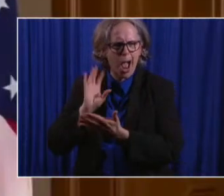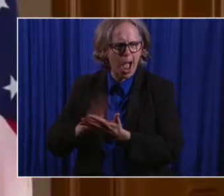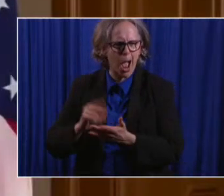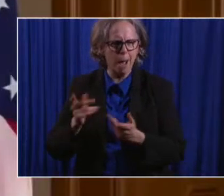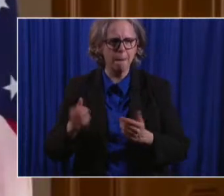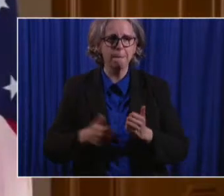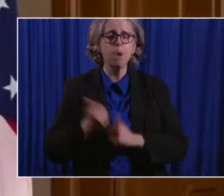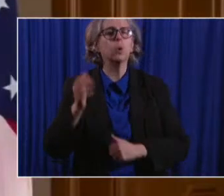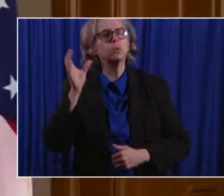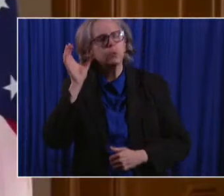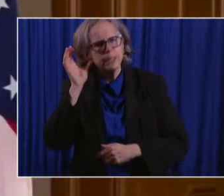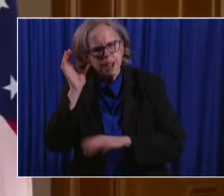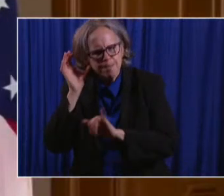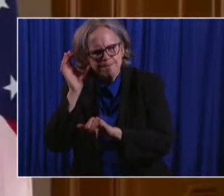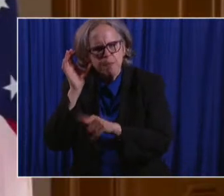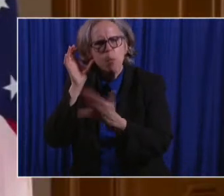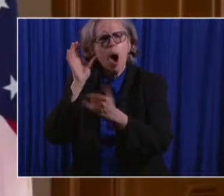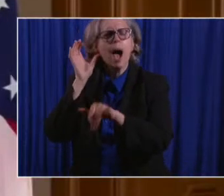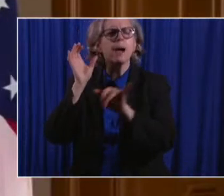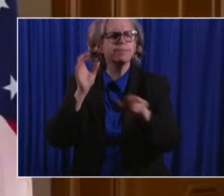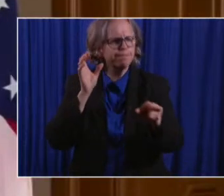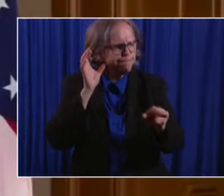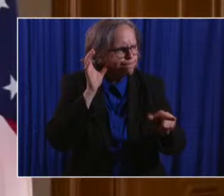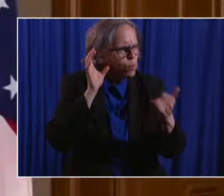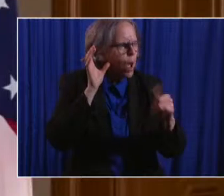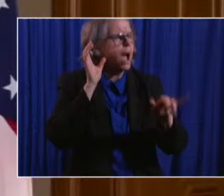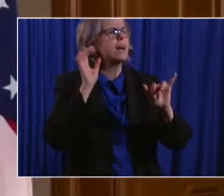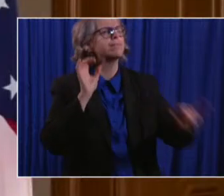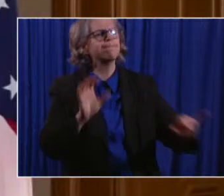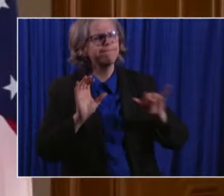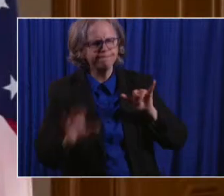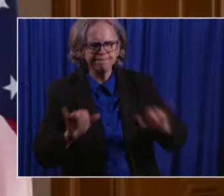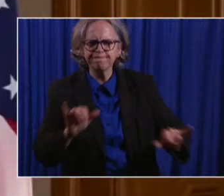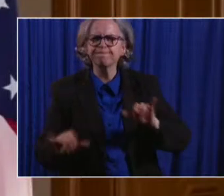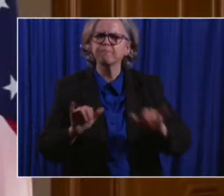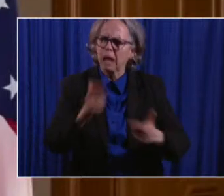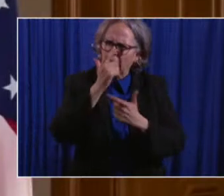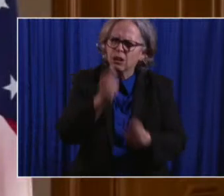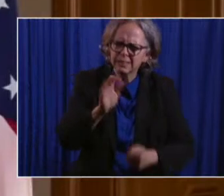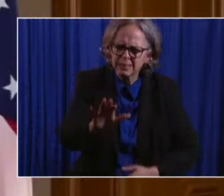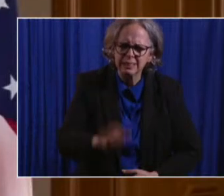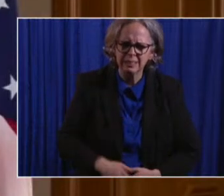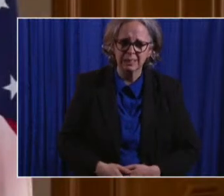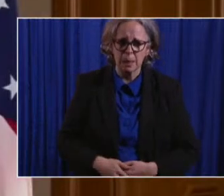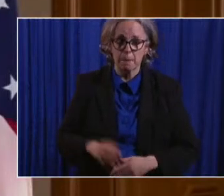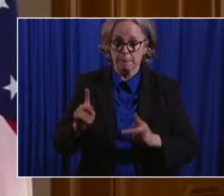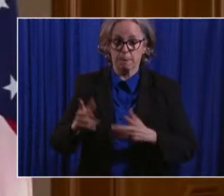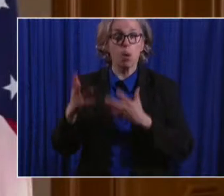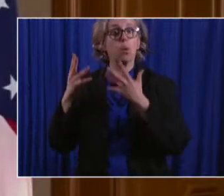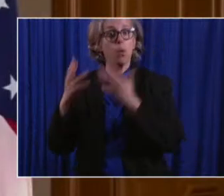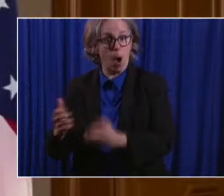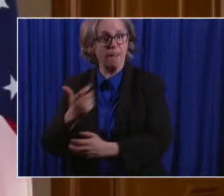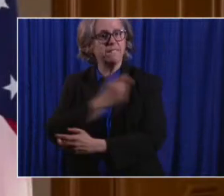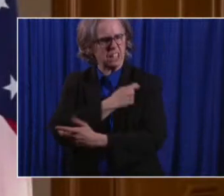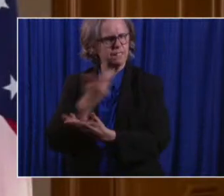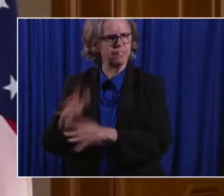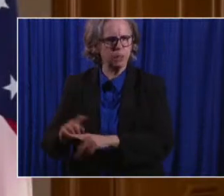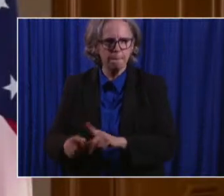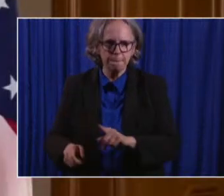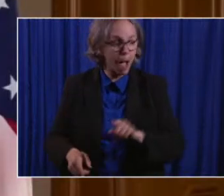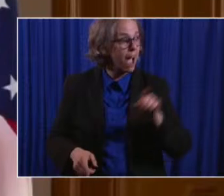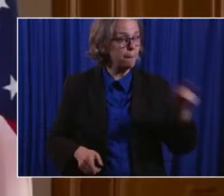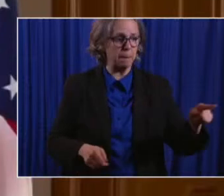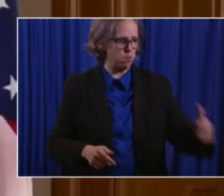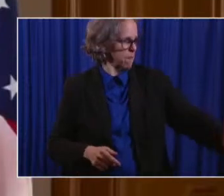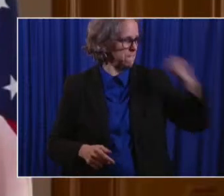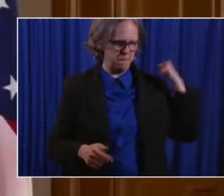them. It's just clear that there's this middle group of people who are not gung-ho to do it, not gung-ho against